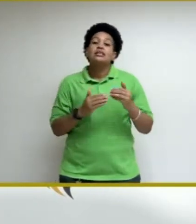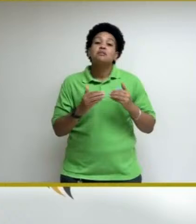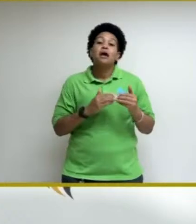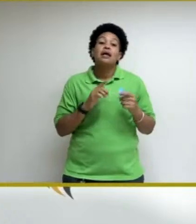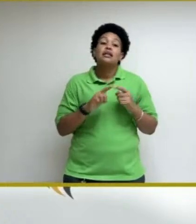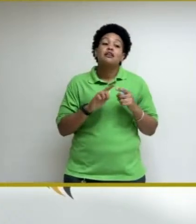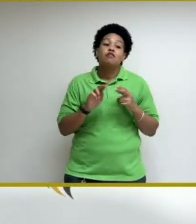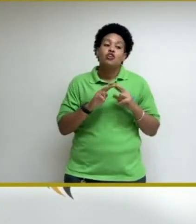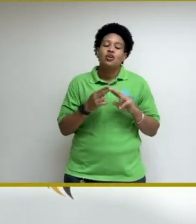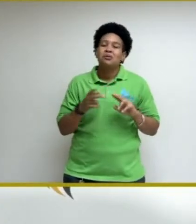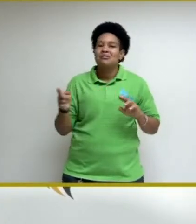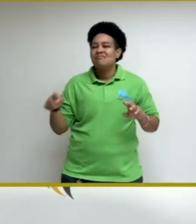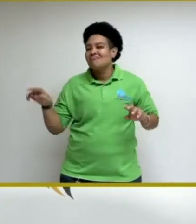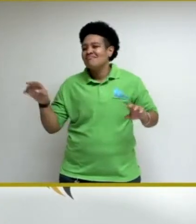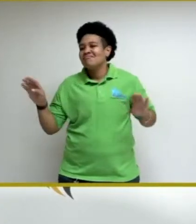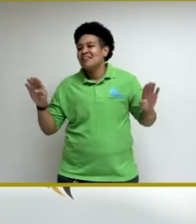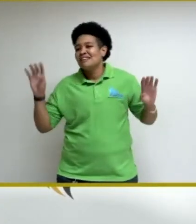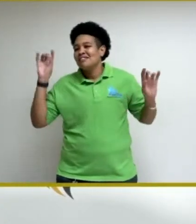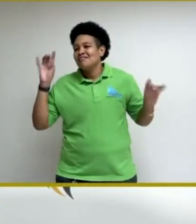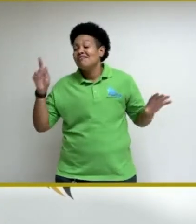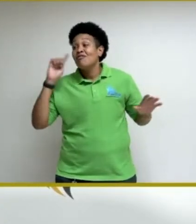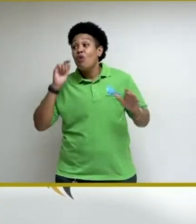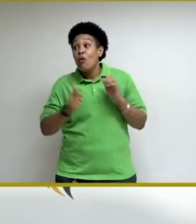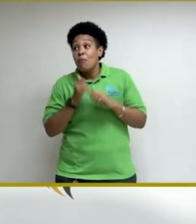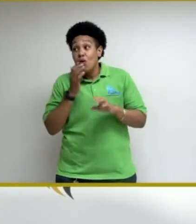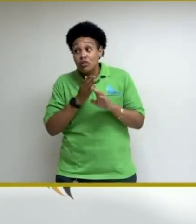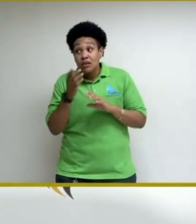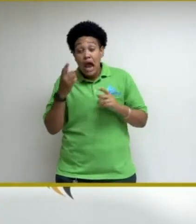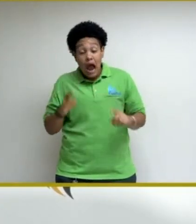of deviant behavior, for the most part,